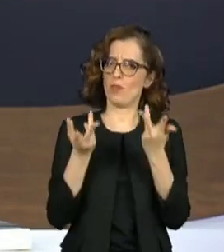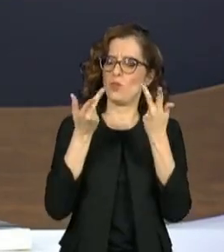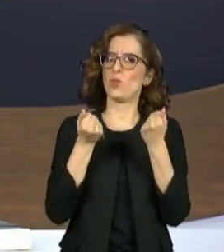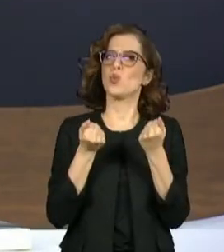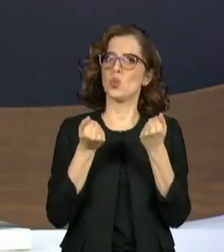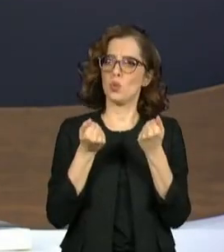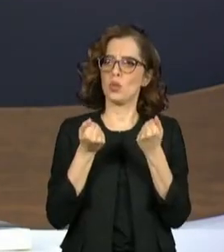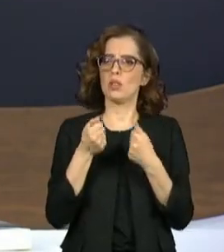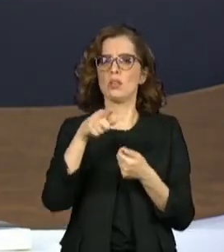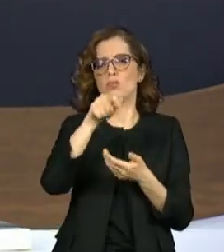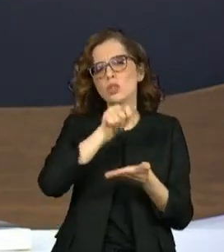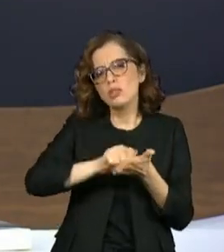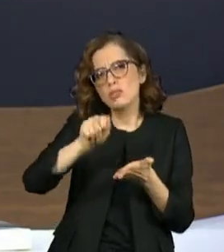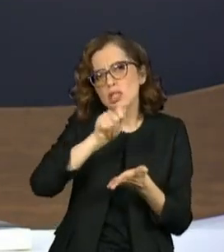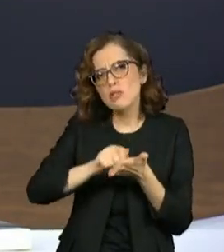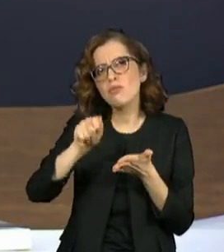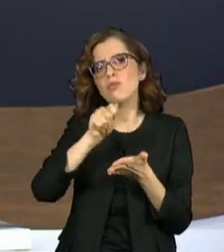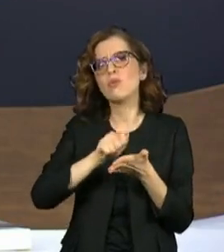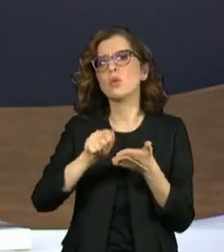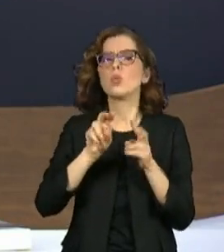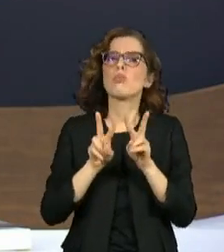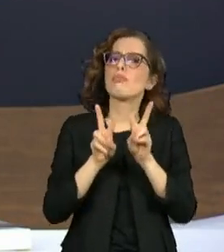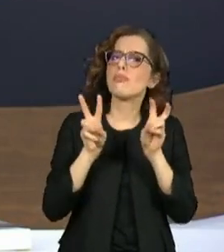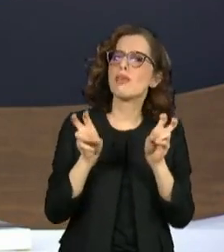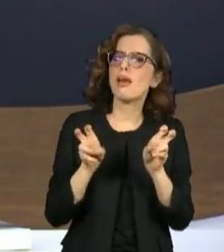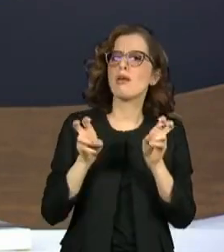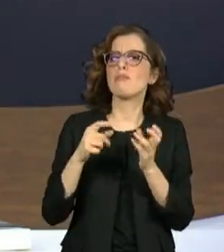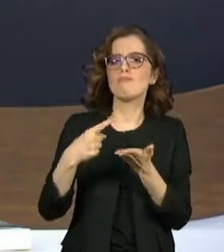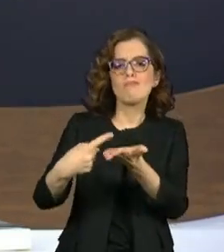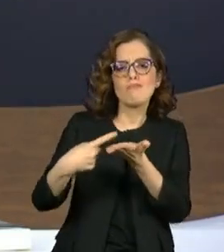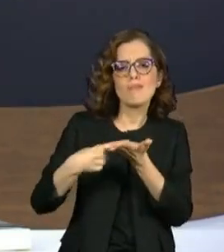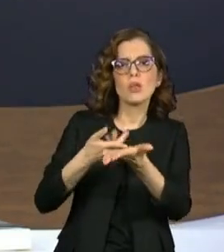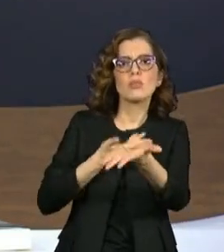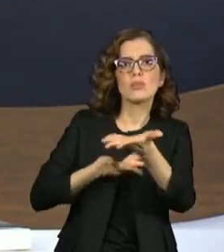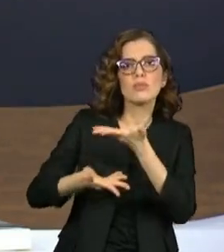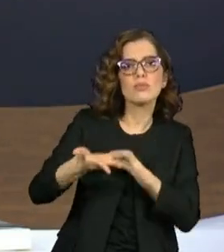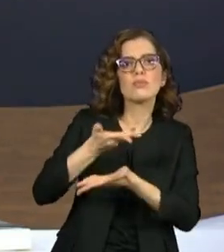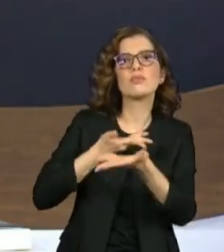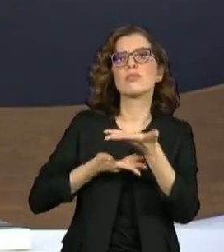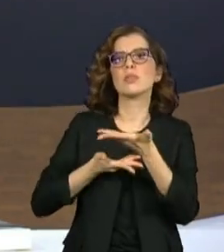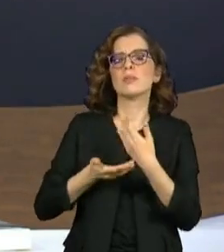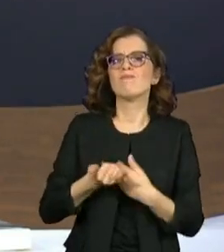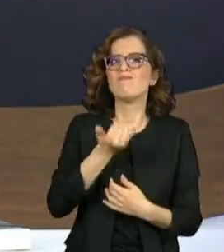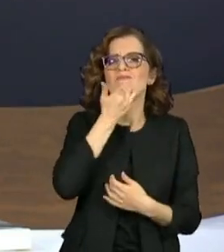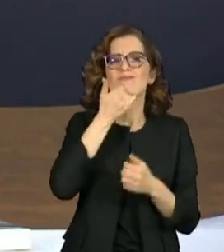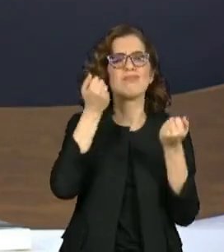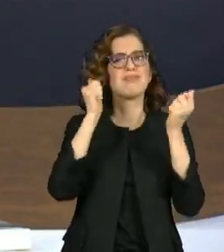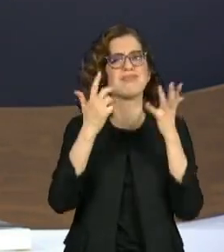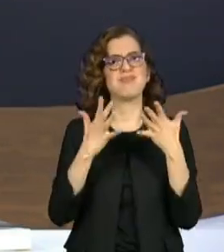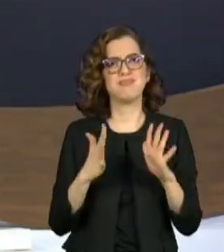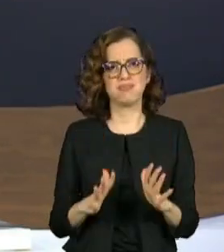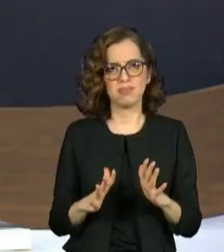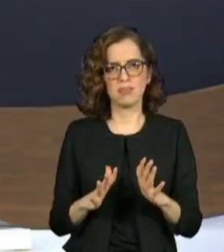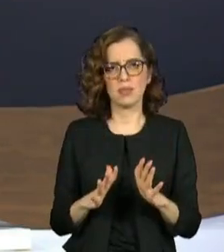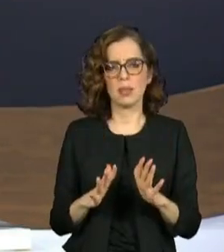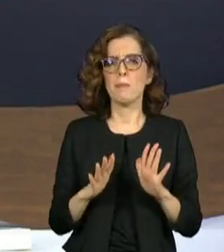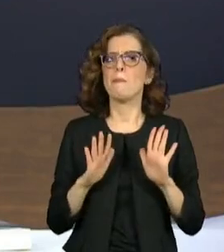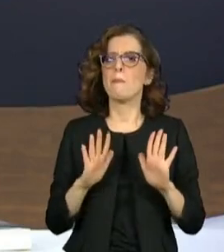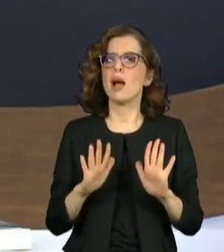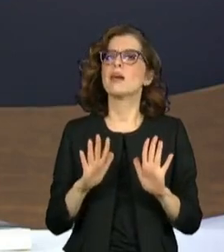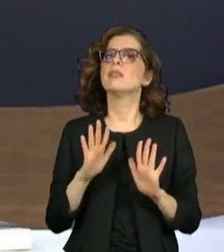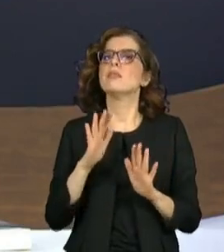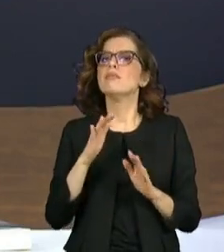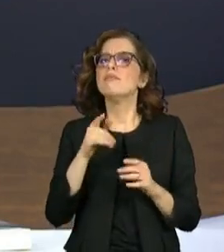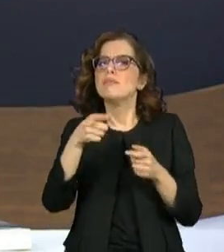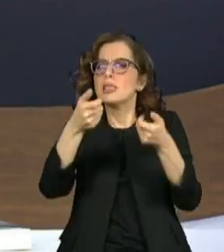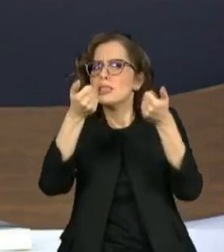no livro sobre a quebra do contrato social. Queria que você explicasse para quem ainda não leu o livro, e eu recomendo muito que leia, do que